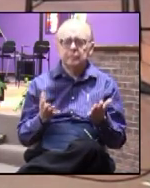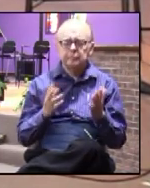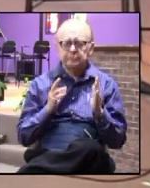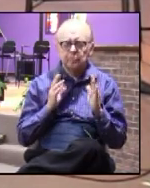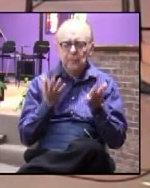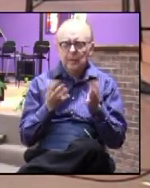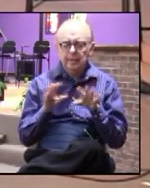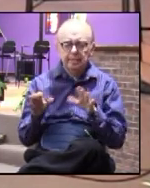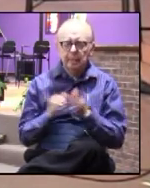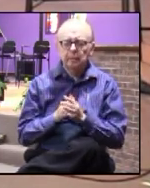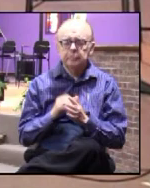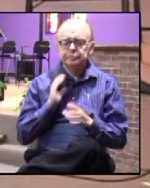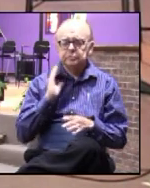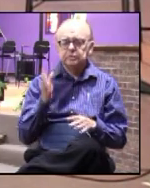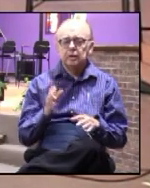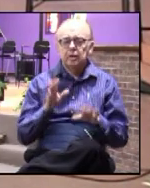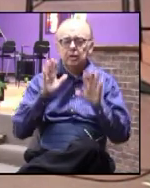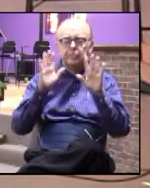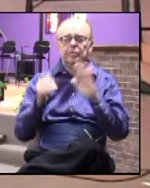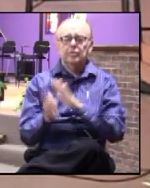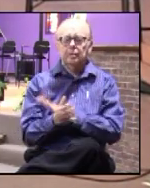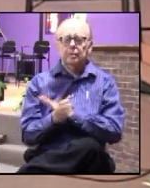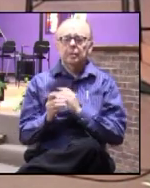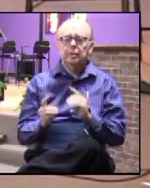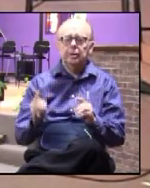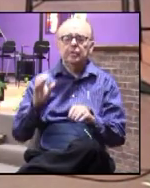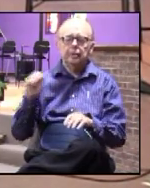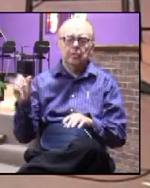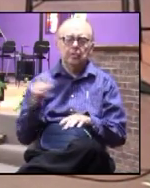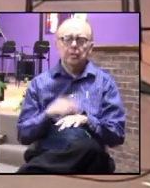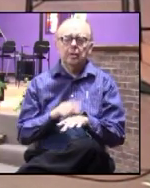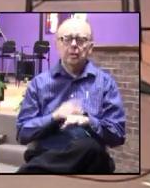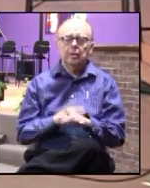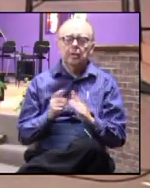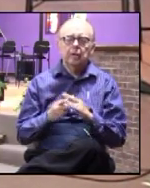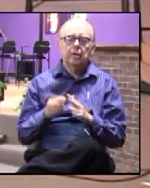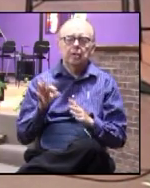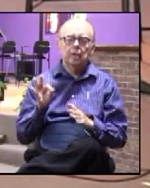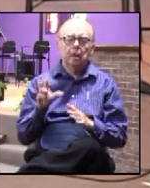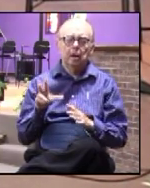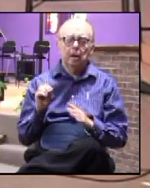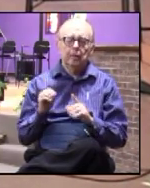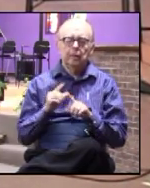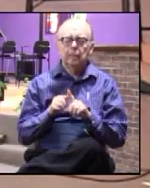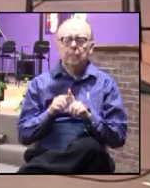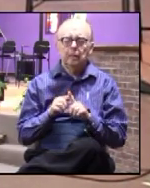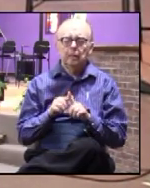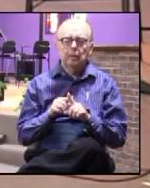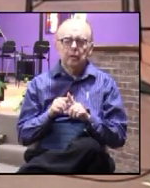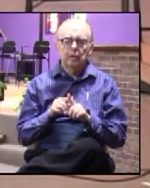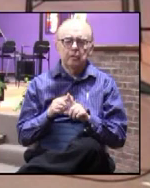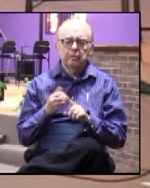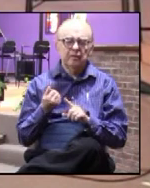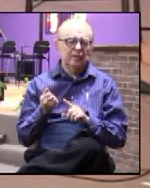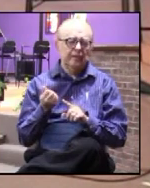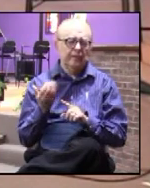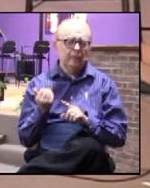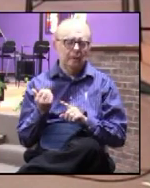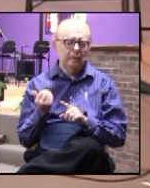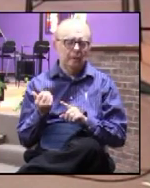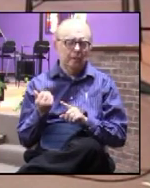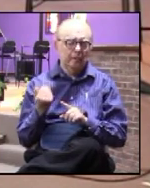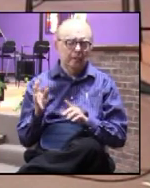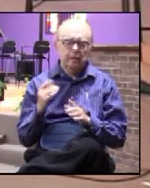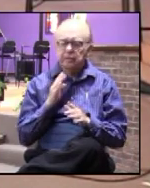that. What we'll be doing is on Sunday morning during Sunday school hour, starting at 9:30 to 10:15, we'll be